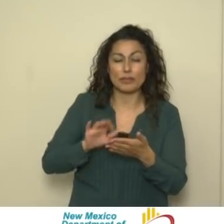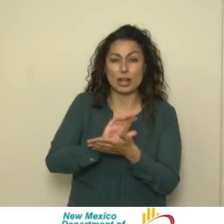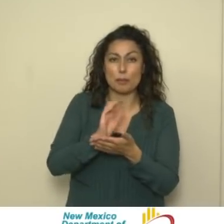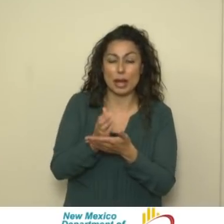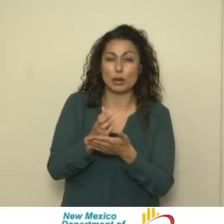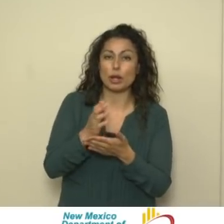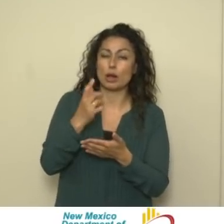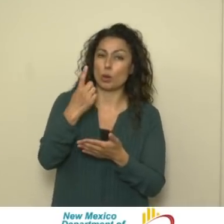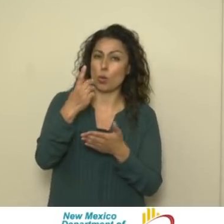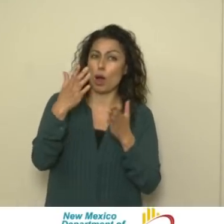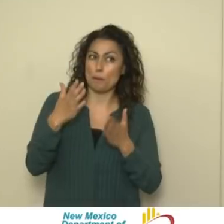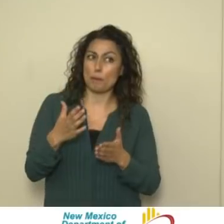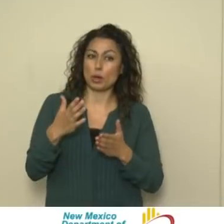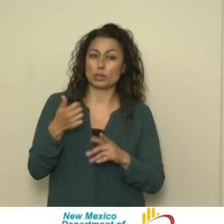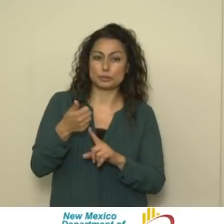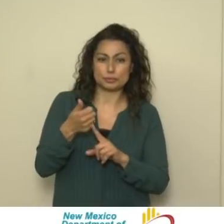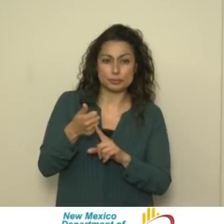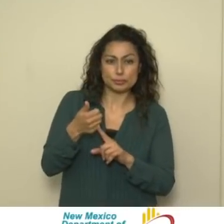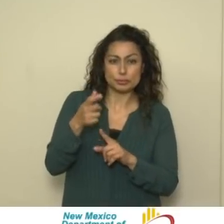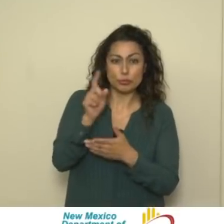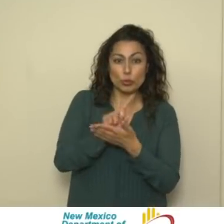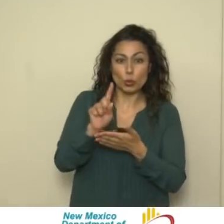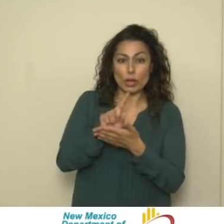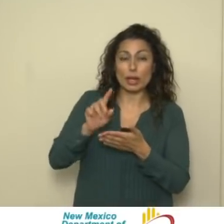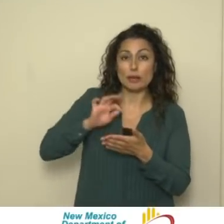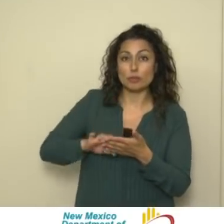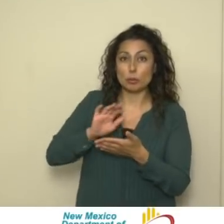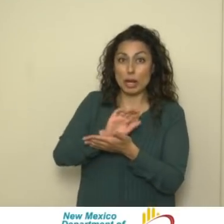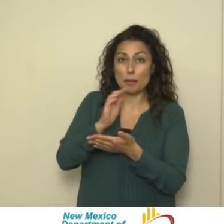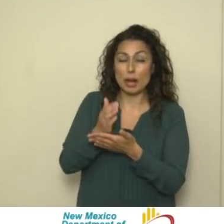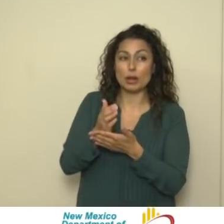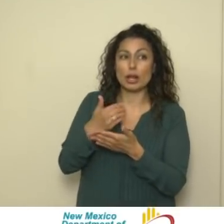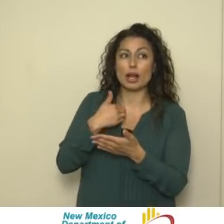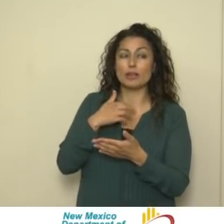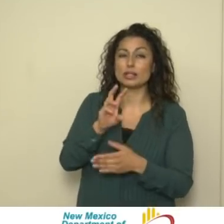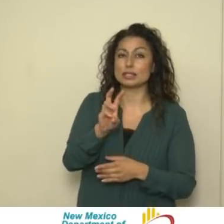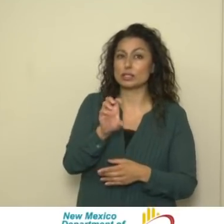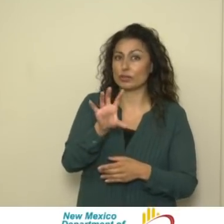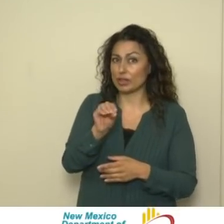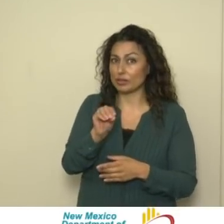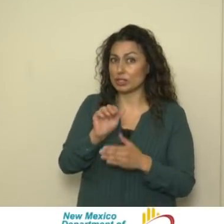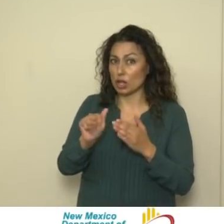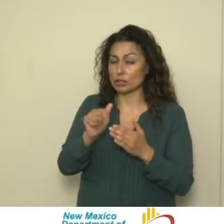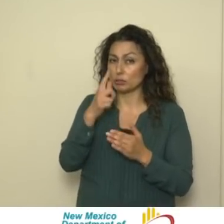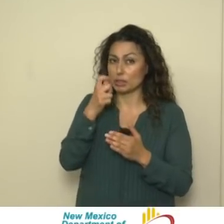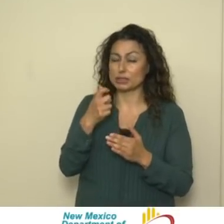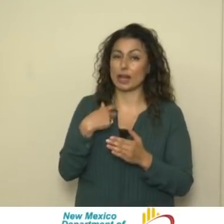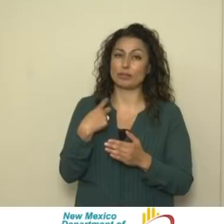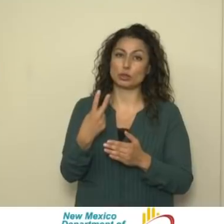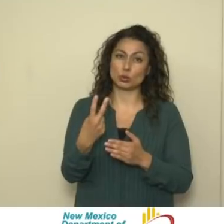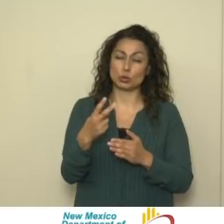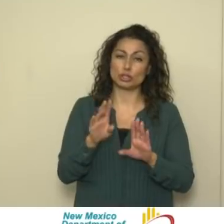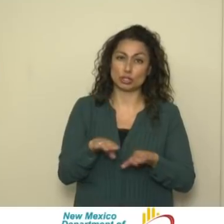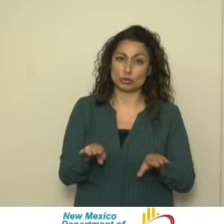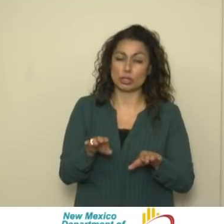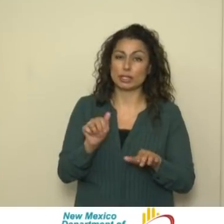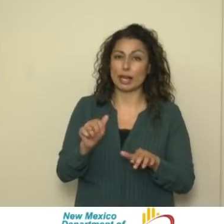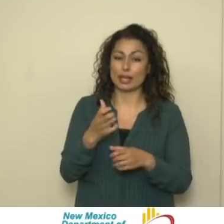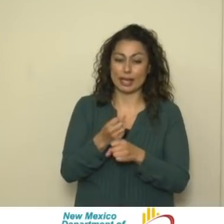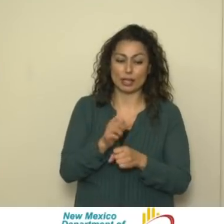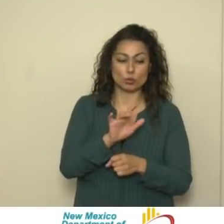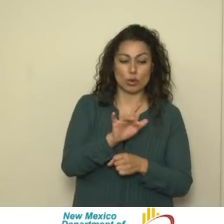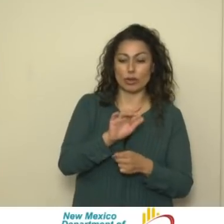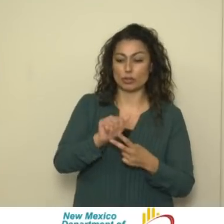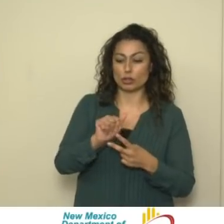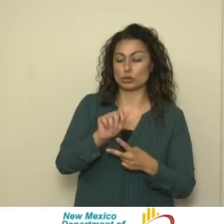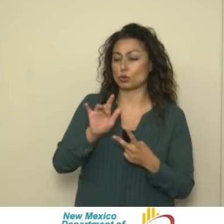over here actually has their weekly benefit amount. They actually have $650 because they have 2 dependents, and you can get $25 per